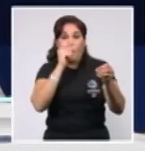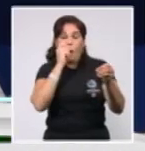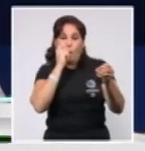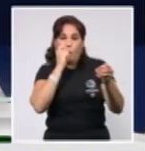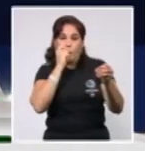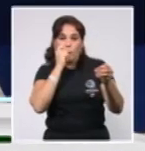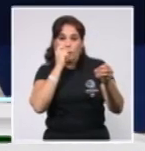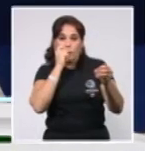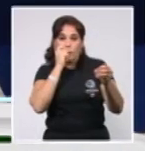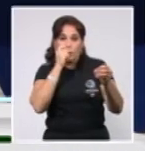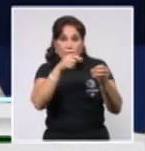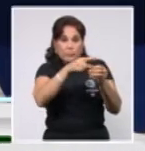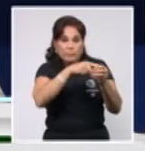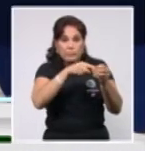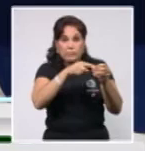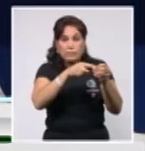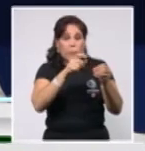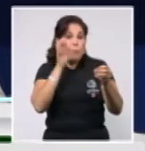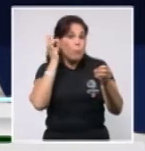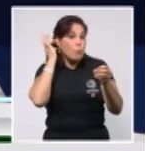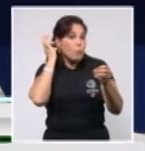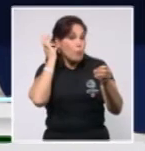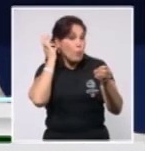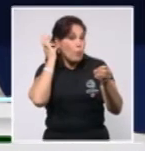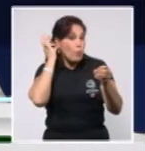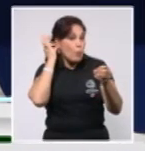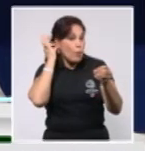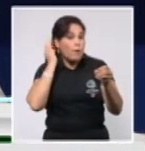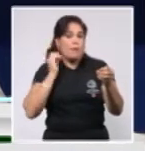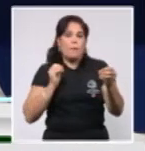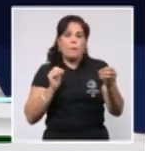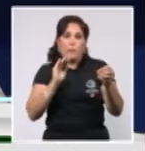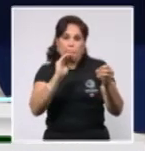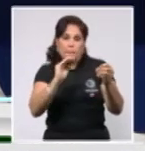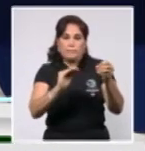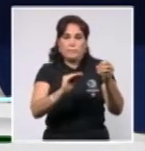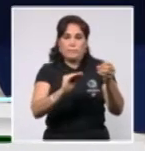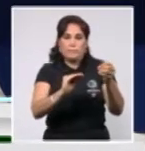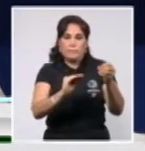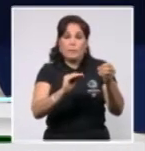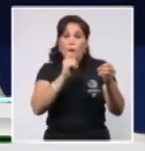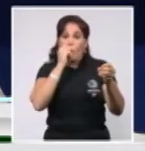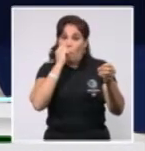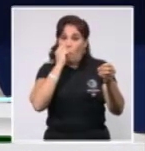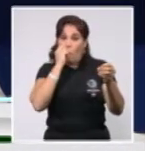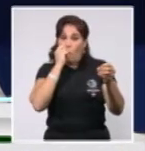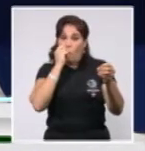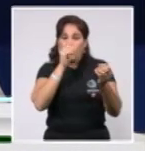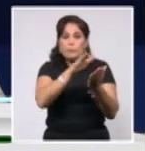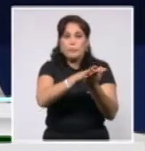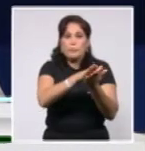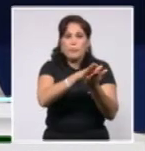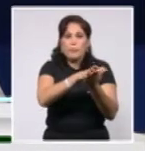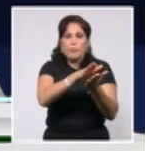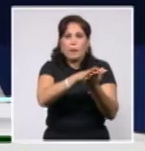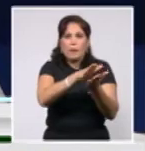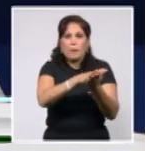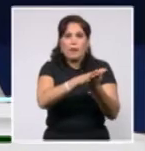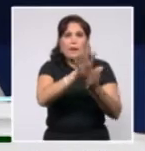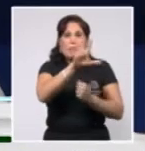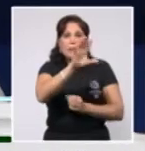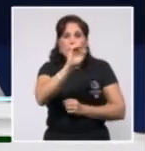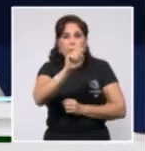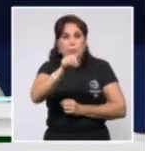pediatric cases, to have tested positive for the virus in the country. Of these,